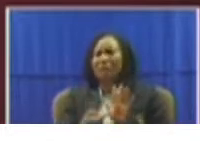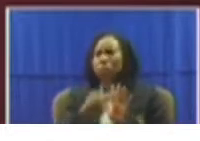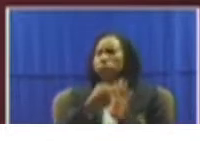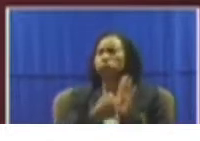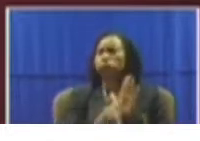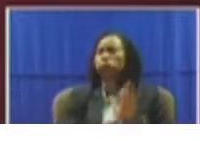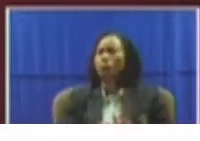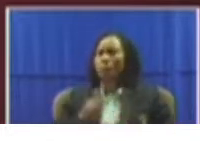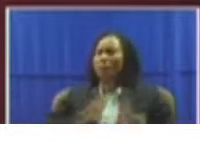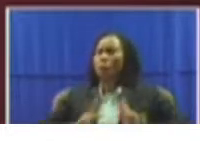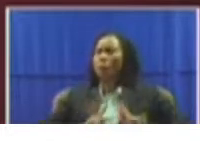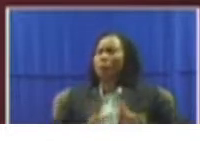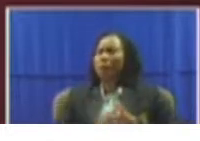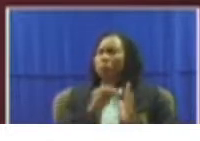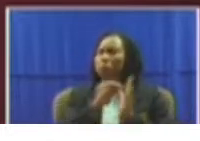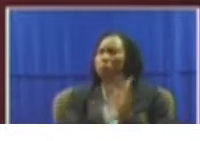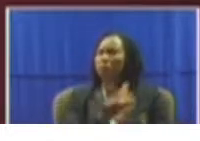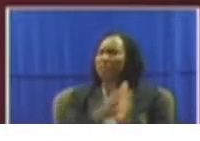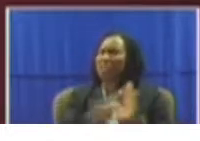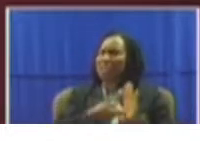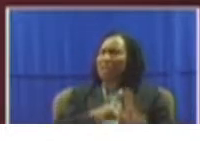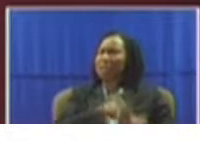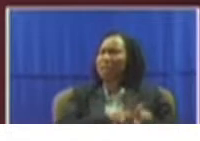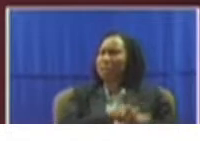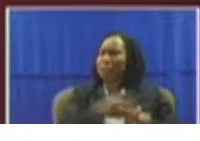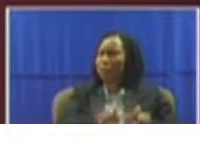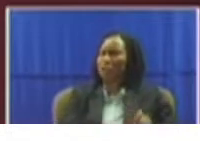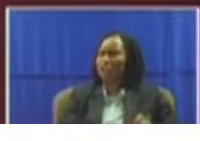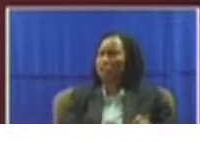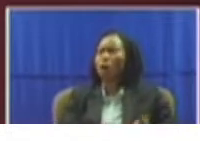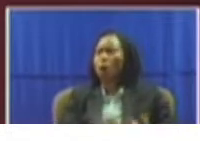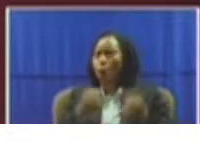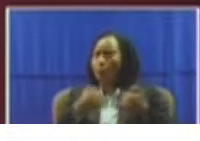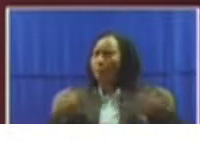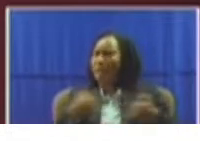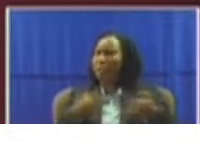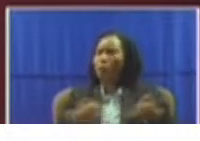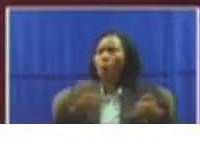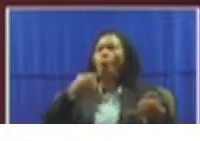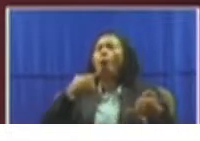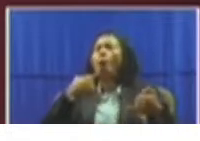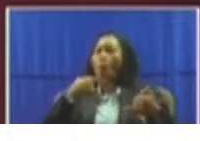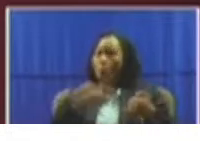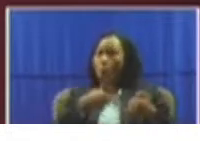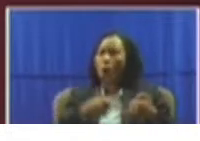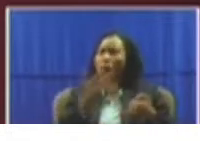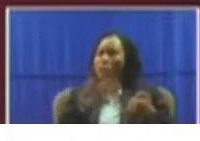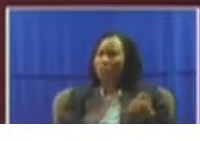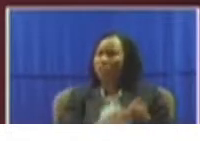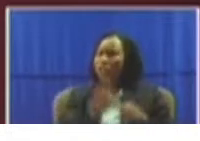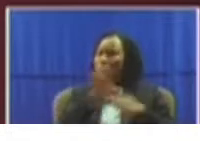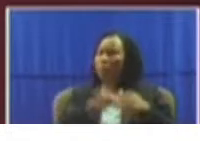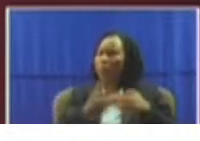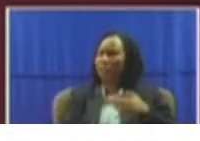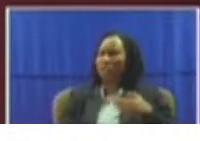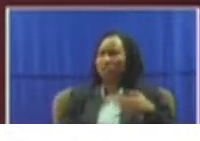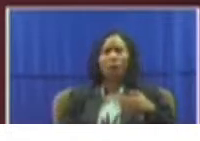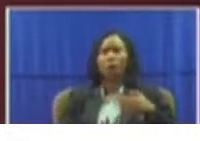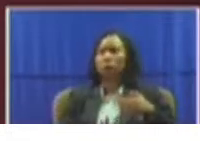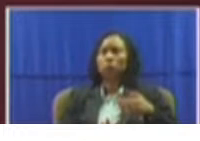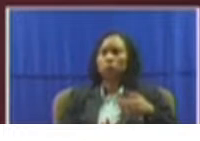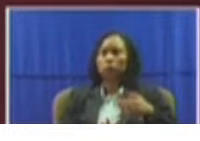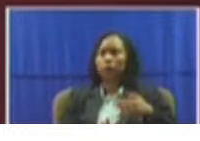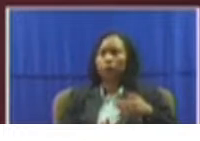put to an objective test, measured against what has been produced. The sponsors of this motion,